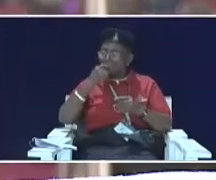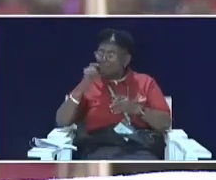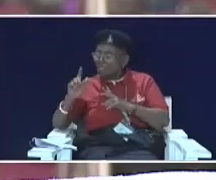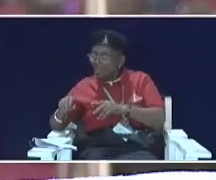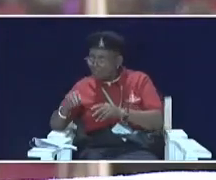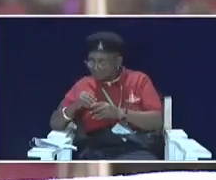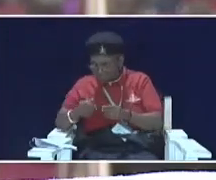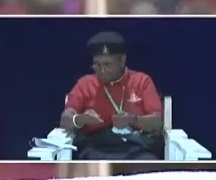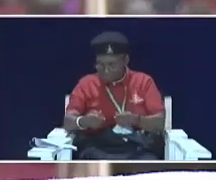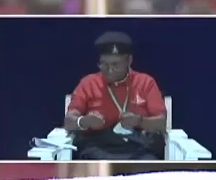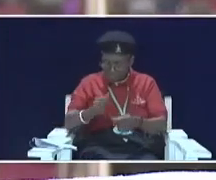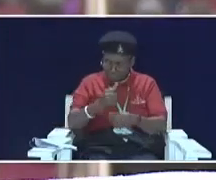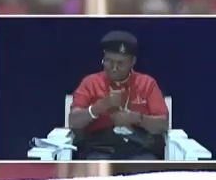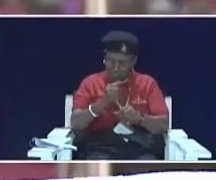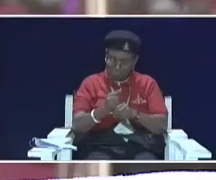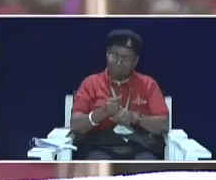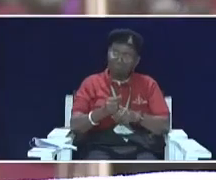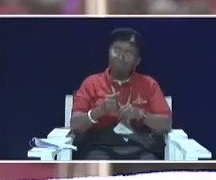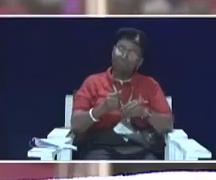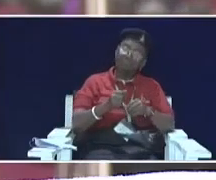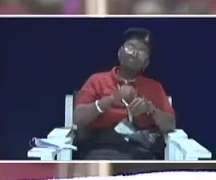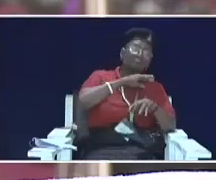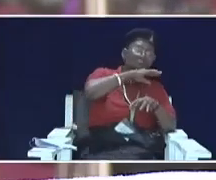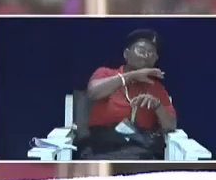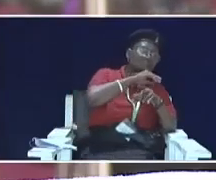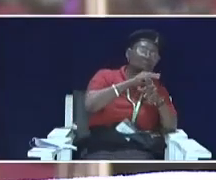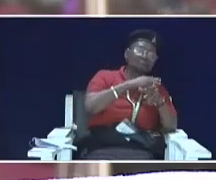mud of the spittle,